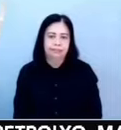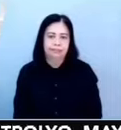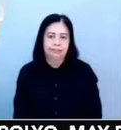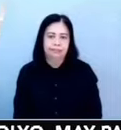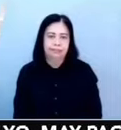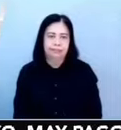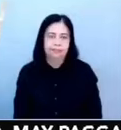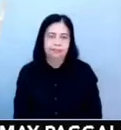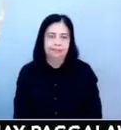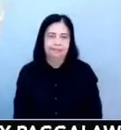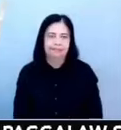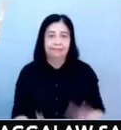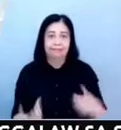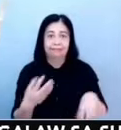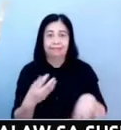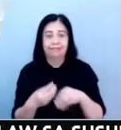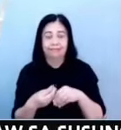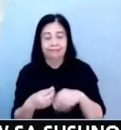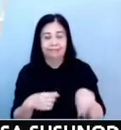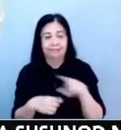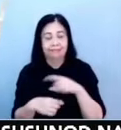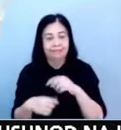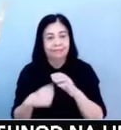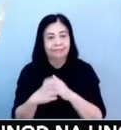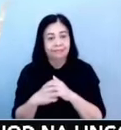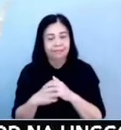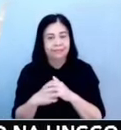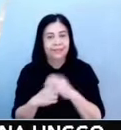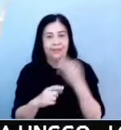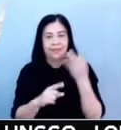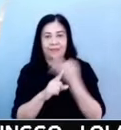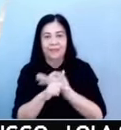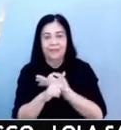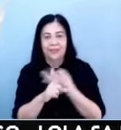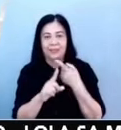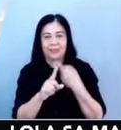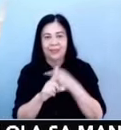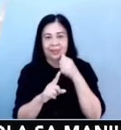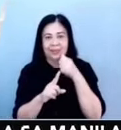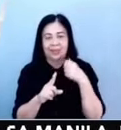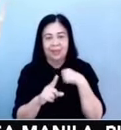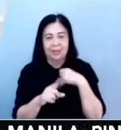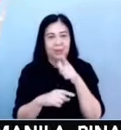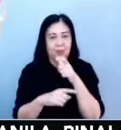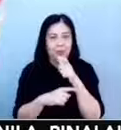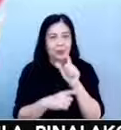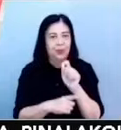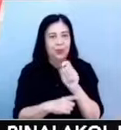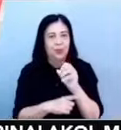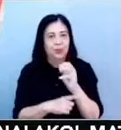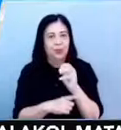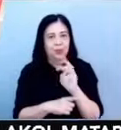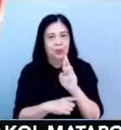May pahabol na revelation sa Feb-ibig month kahapon si Kapuso star Tom Rodriguez.